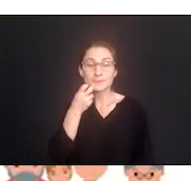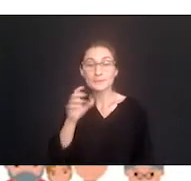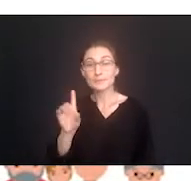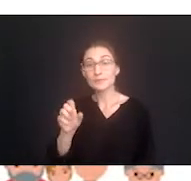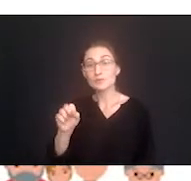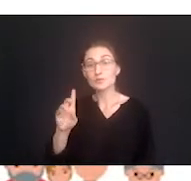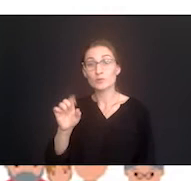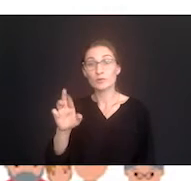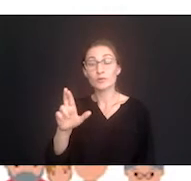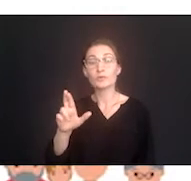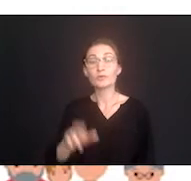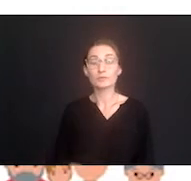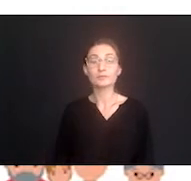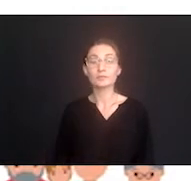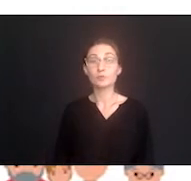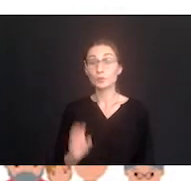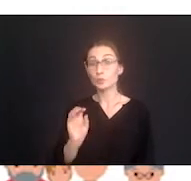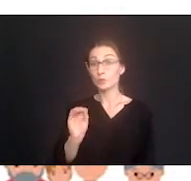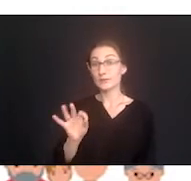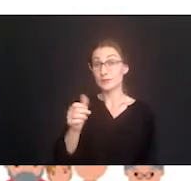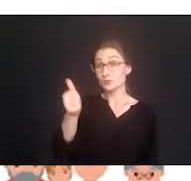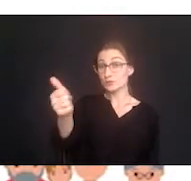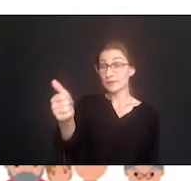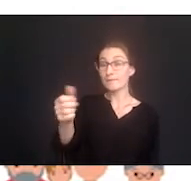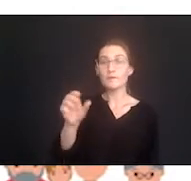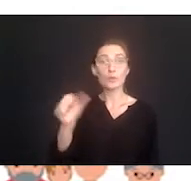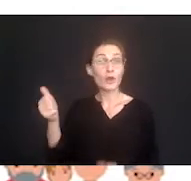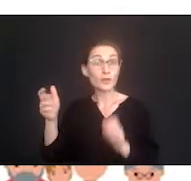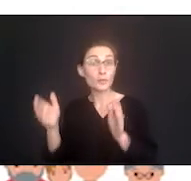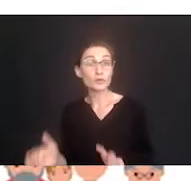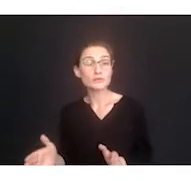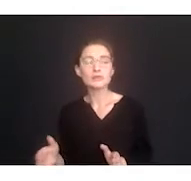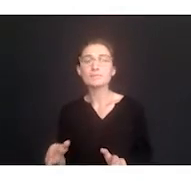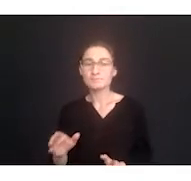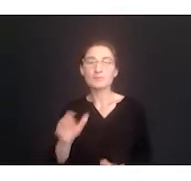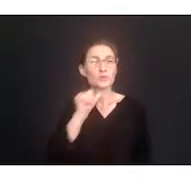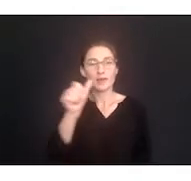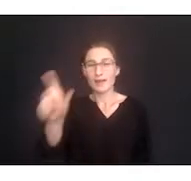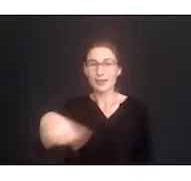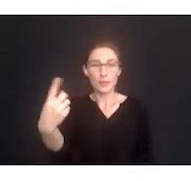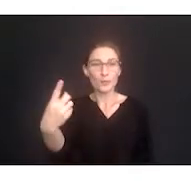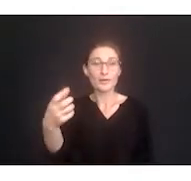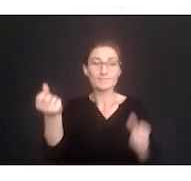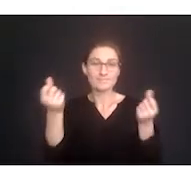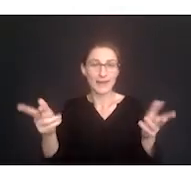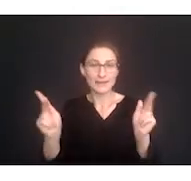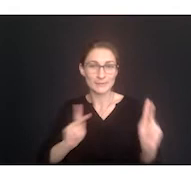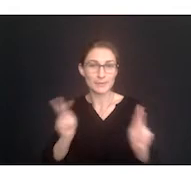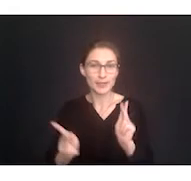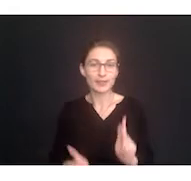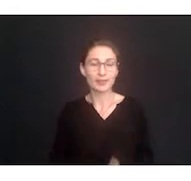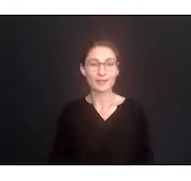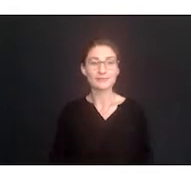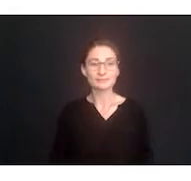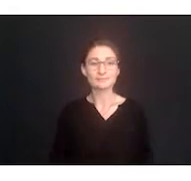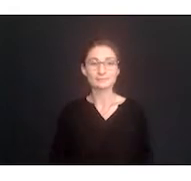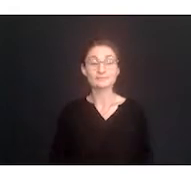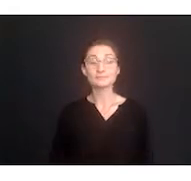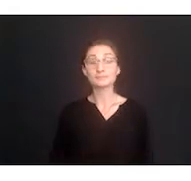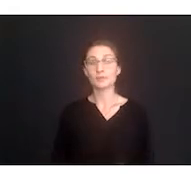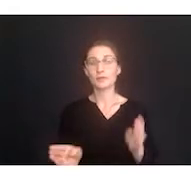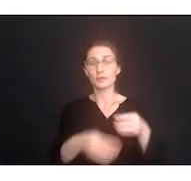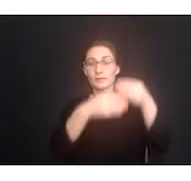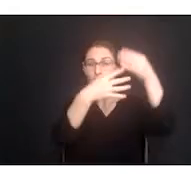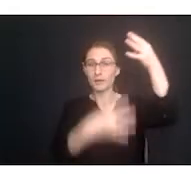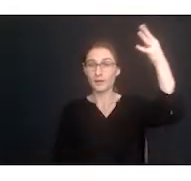that's you or somebody that you know who has this condition, please know you are not alone in that. There are more than 20 different